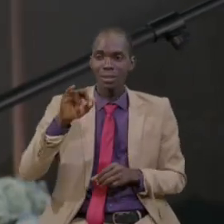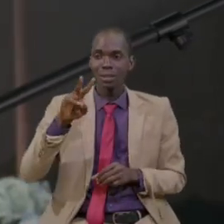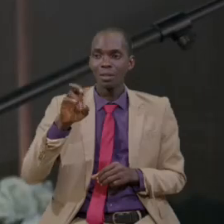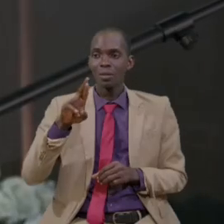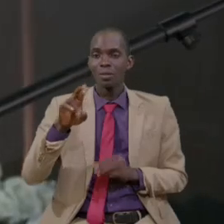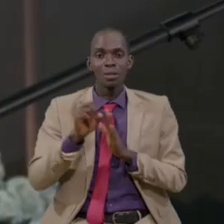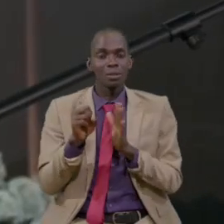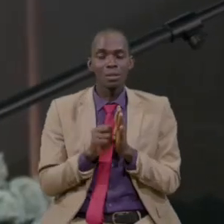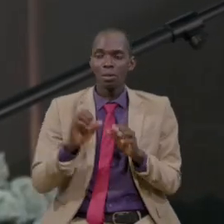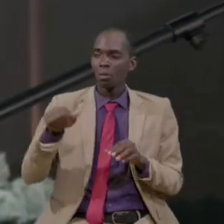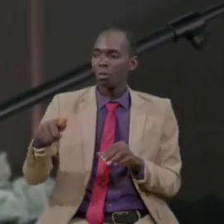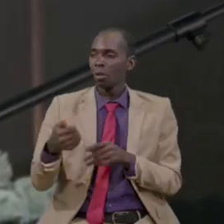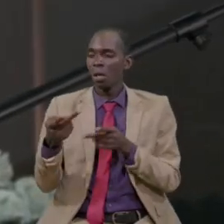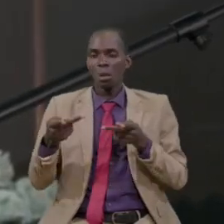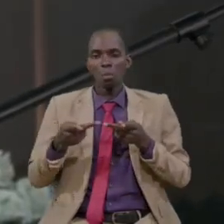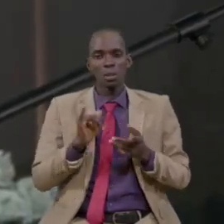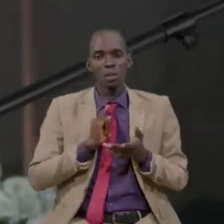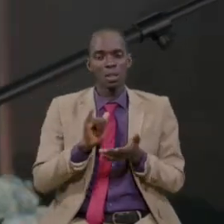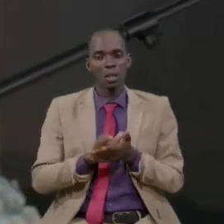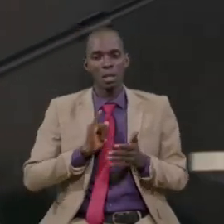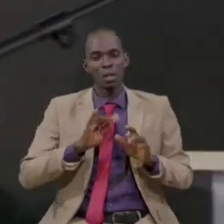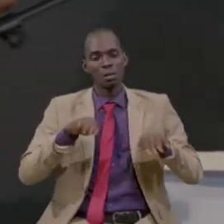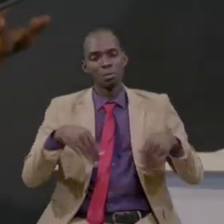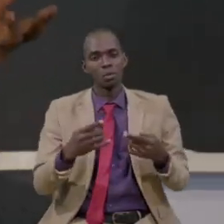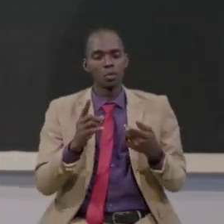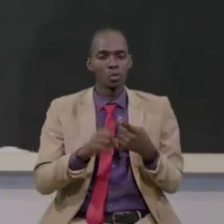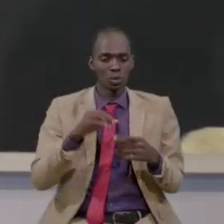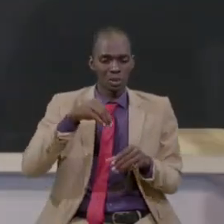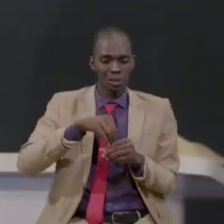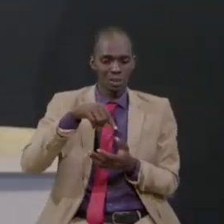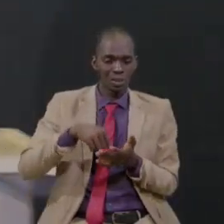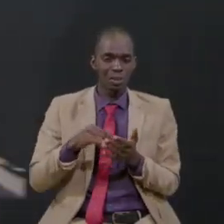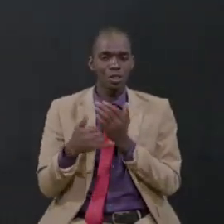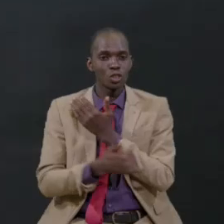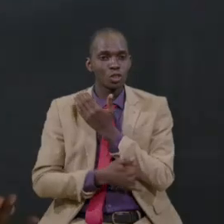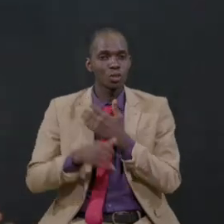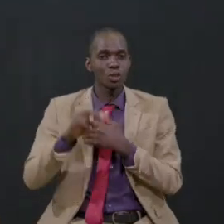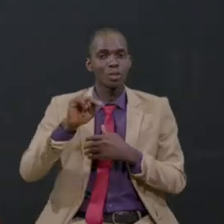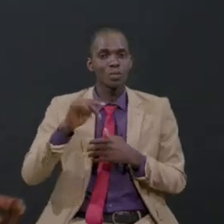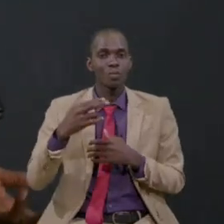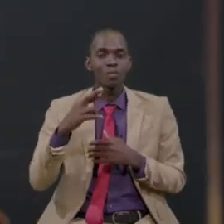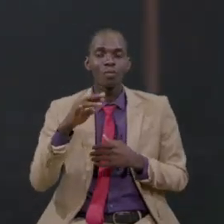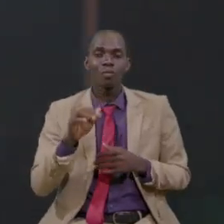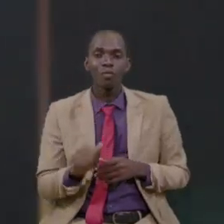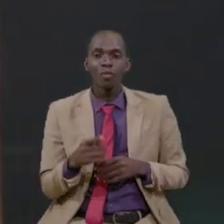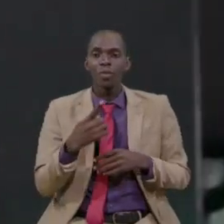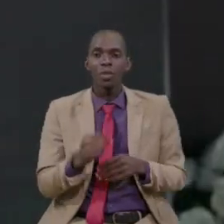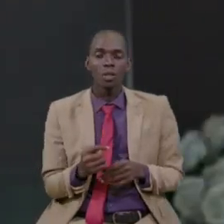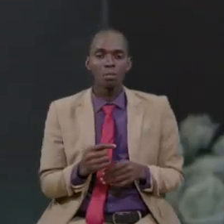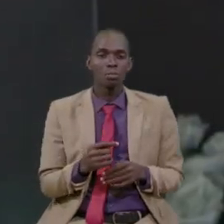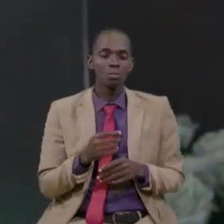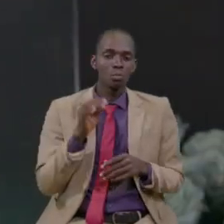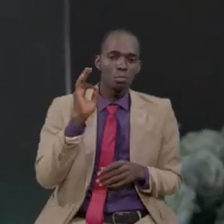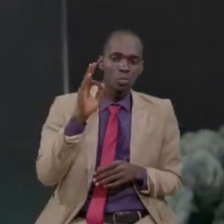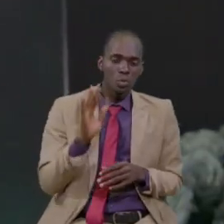in all the states of Nigeria, and the work, the preaching, the traveling did not make me